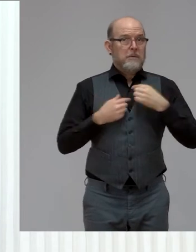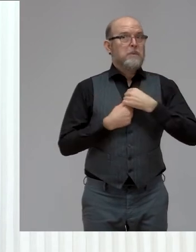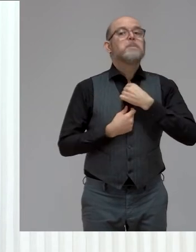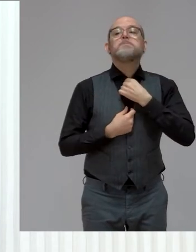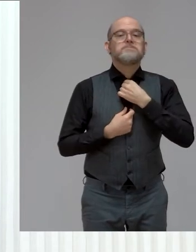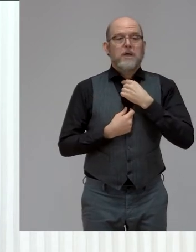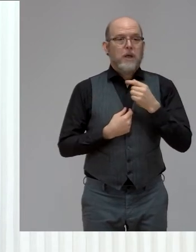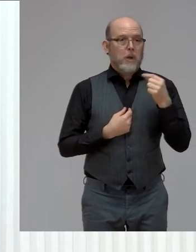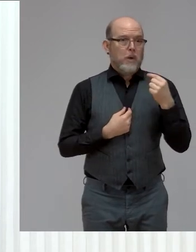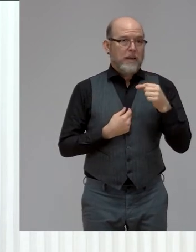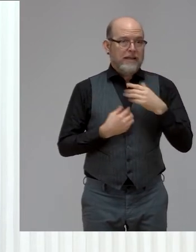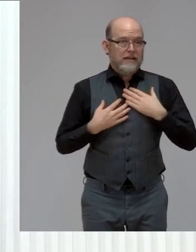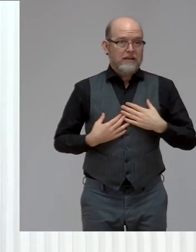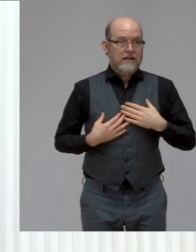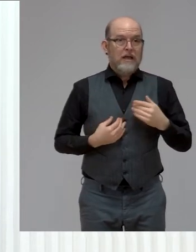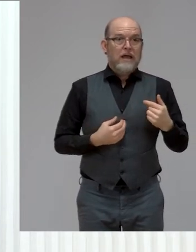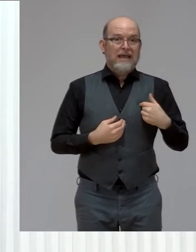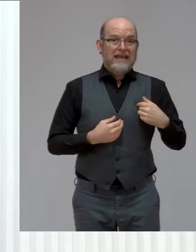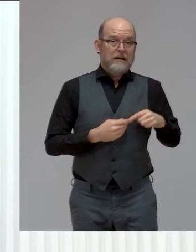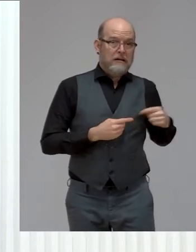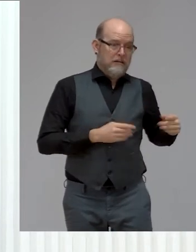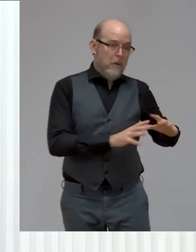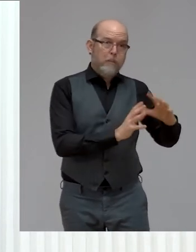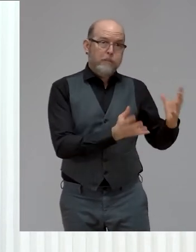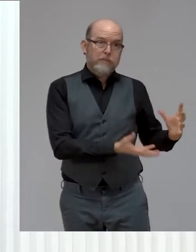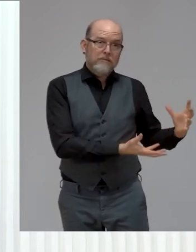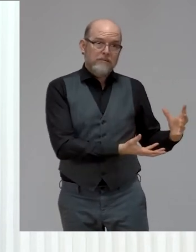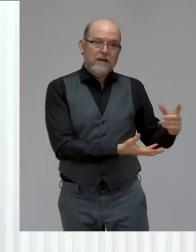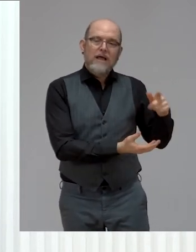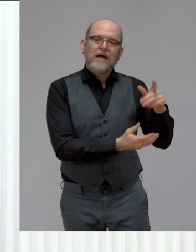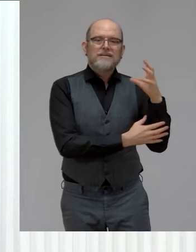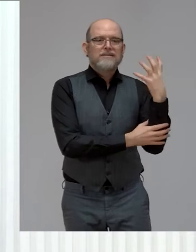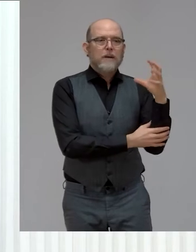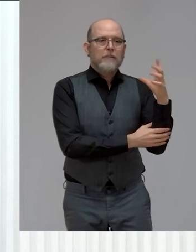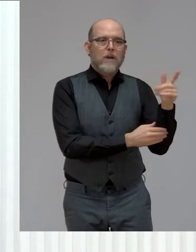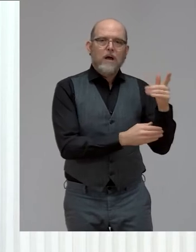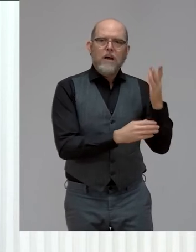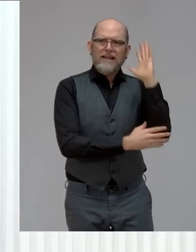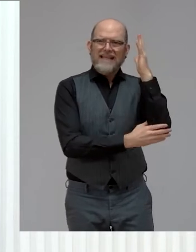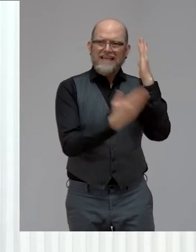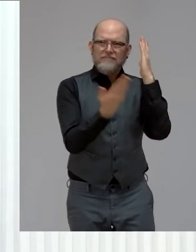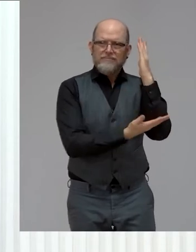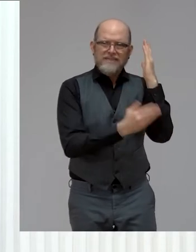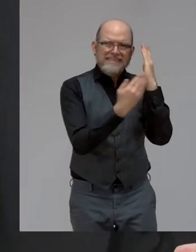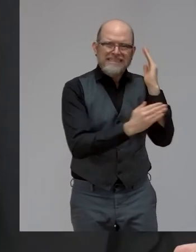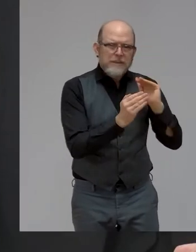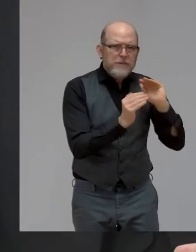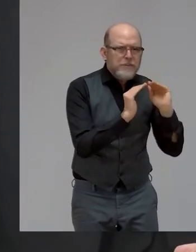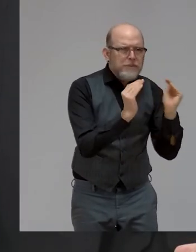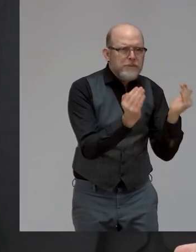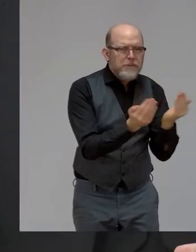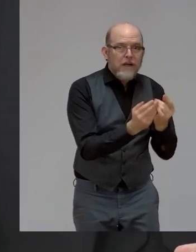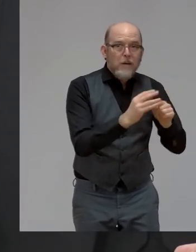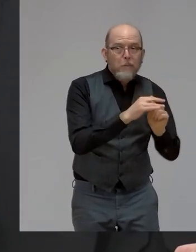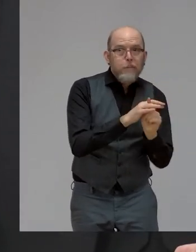to me there is a wooden sculpture showing the seedling sprouting through the opening of